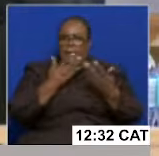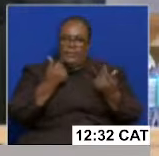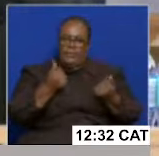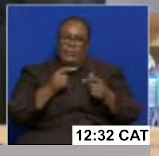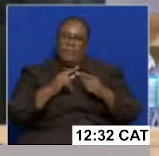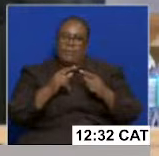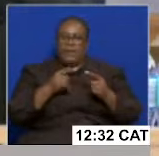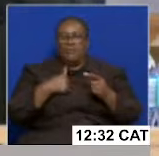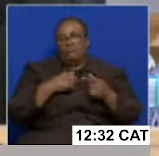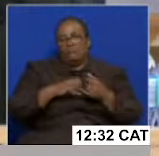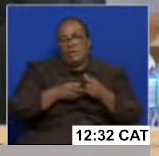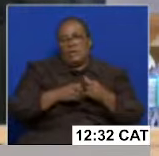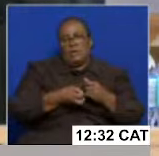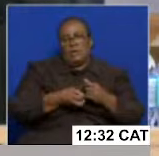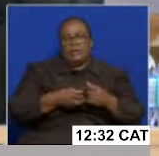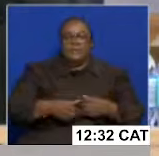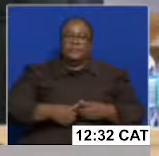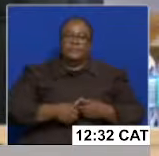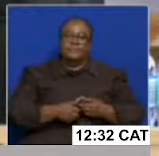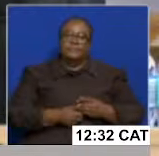All right.